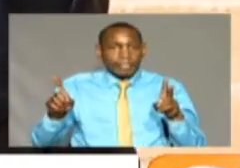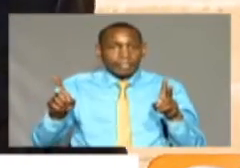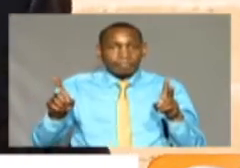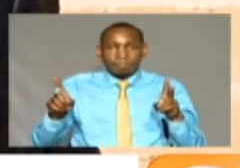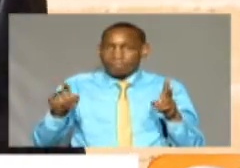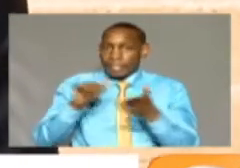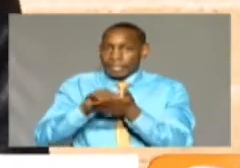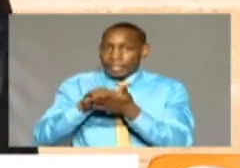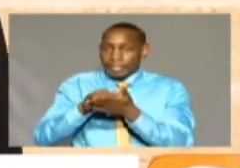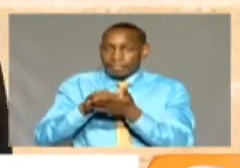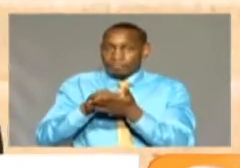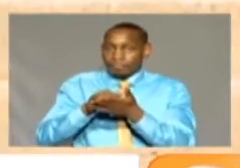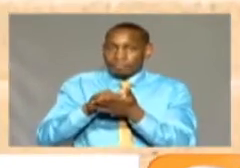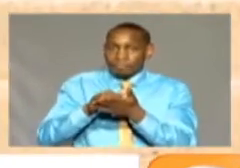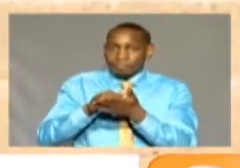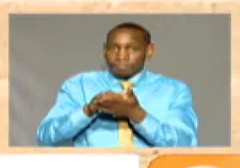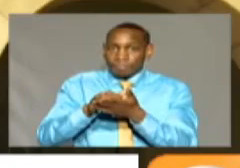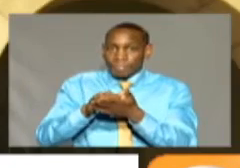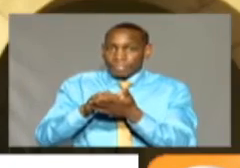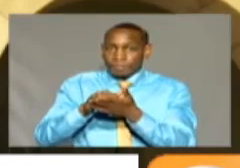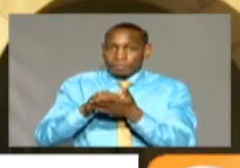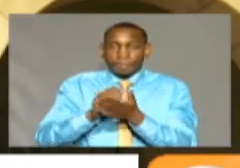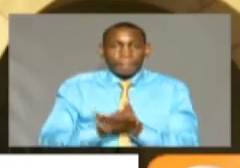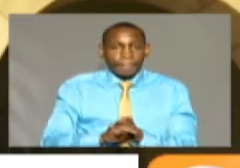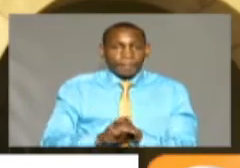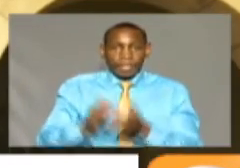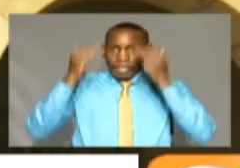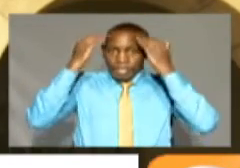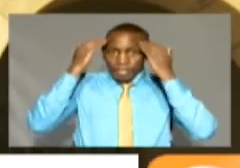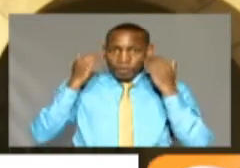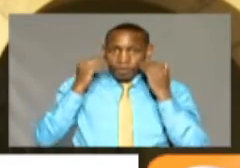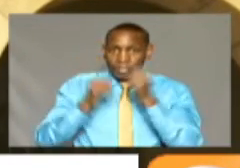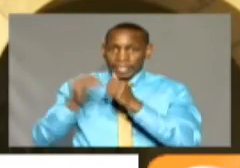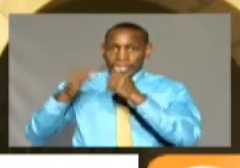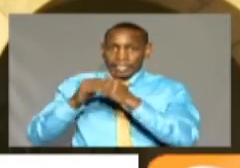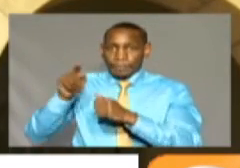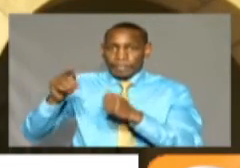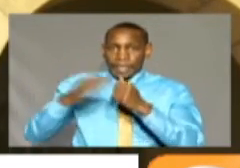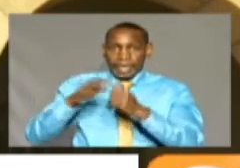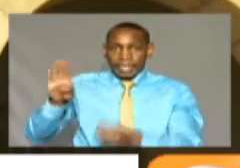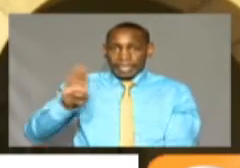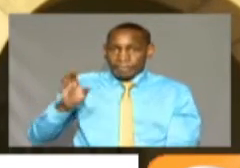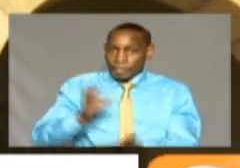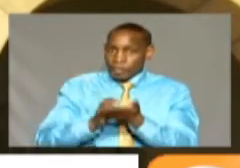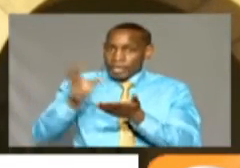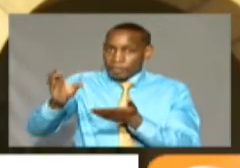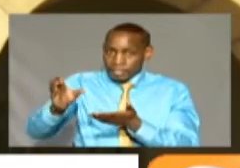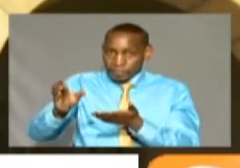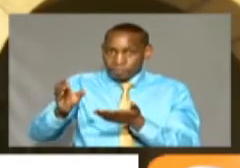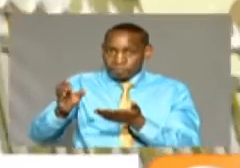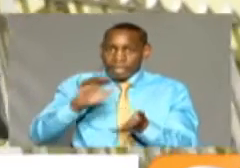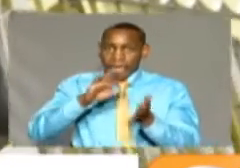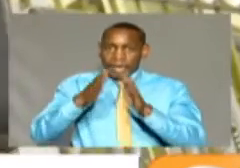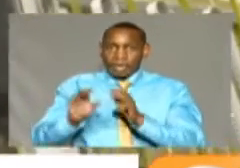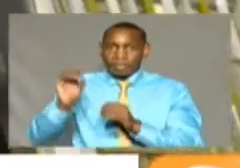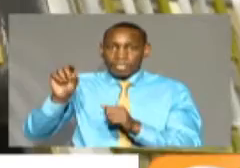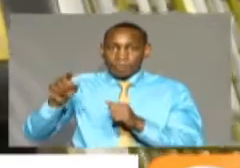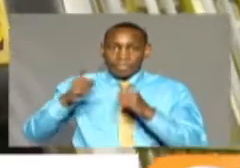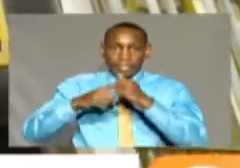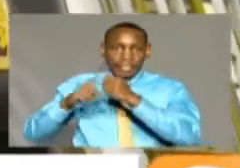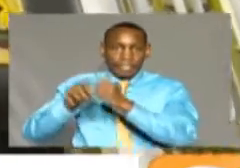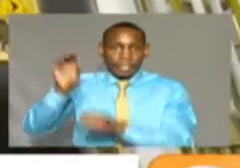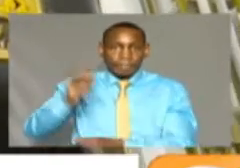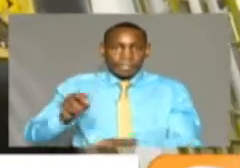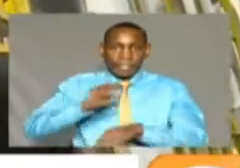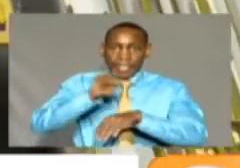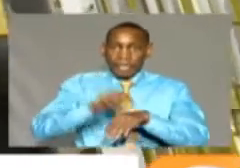that game on a serious issue like this one. The judiciary's 18.9 billion shillings allocation is about 0.66%